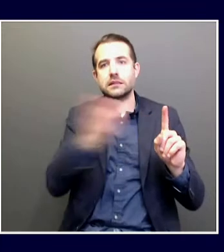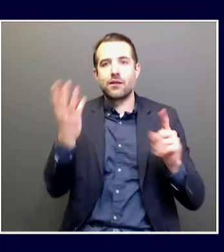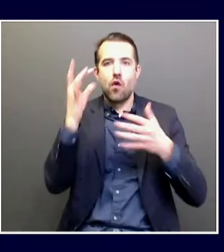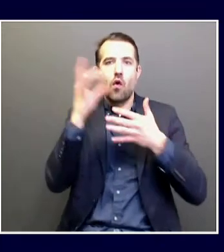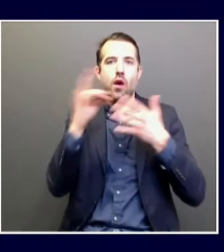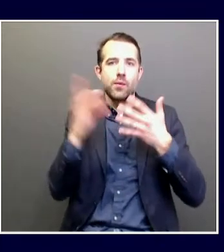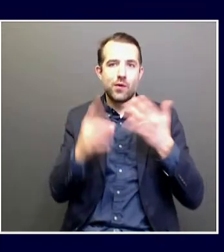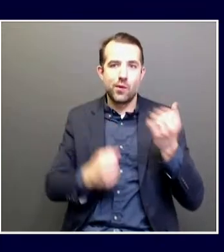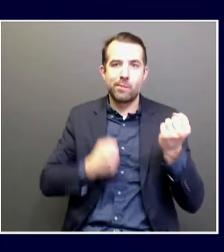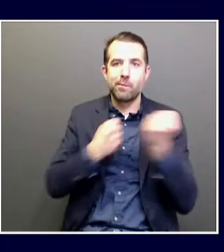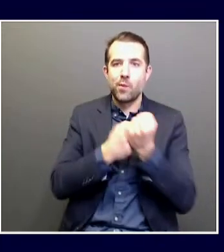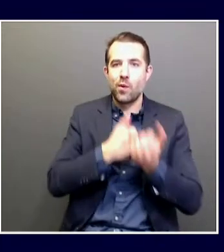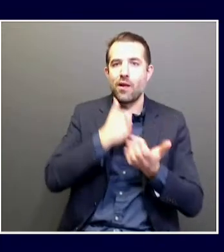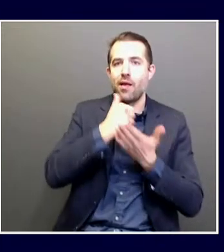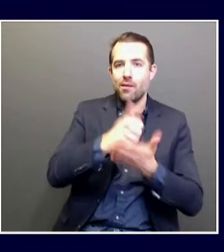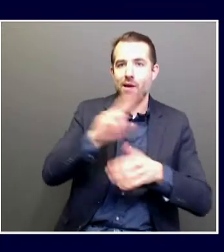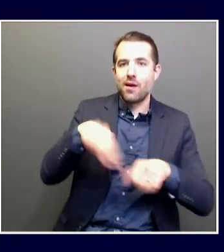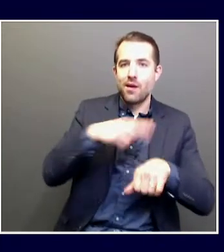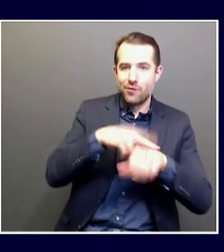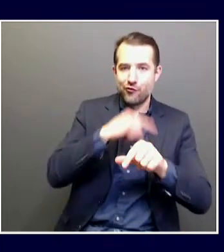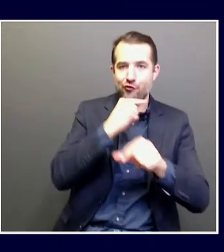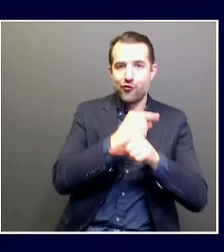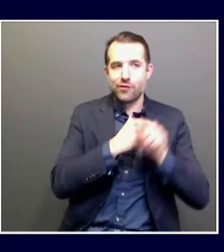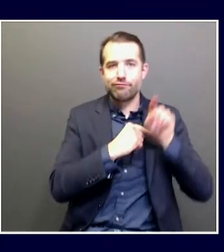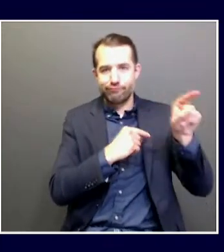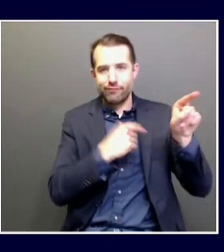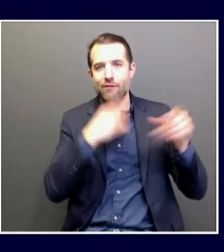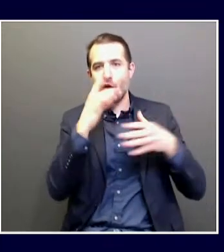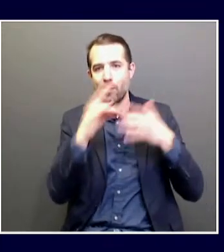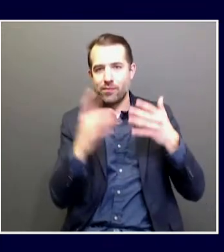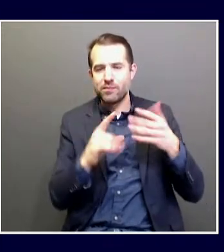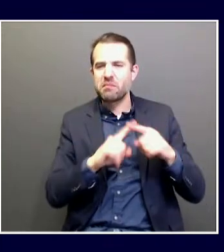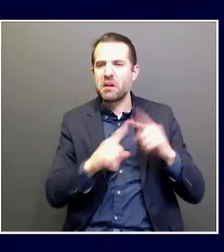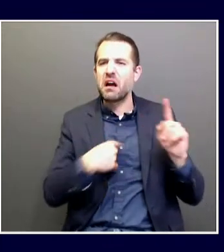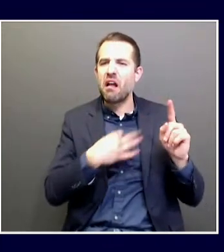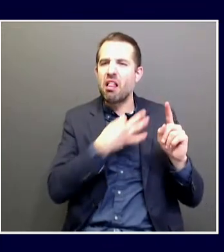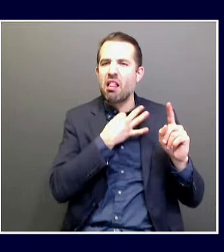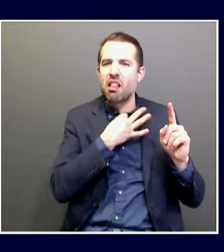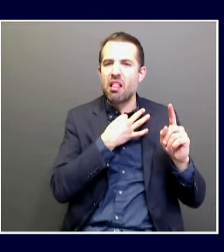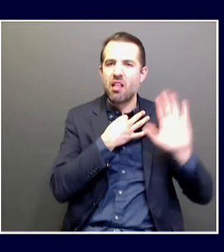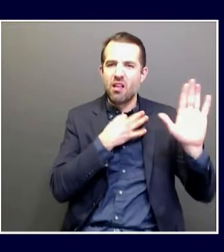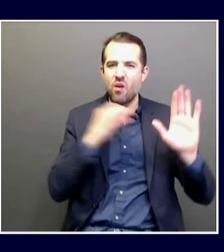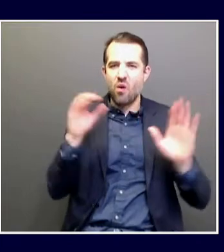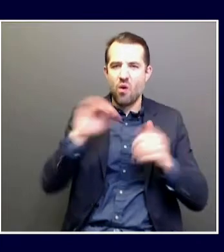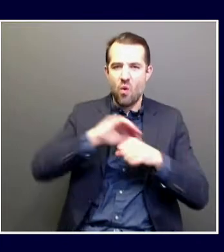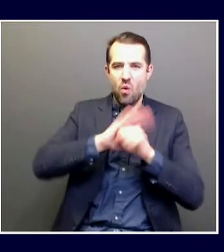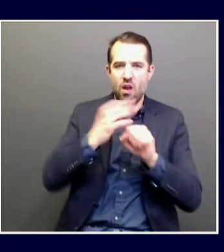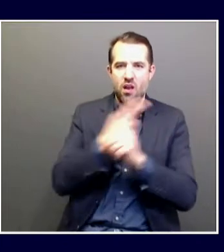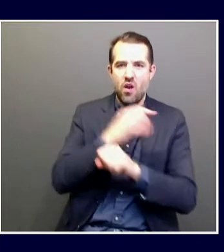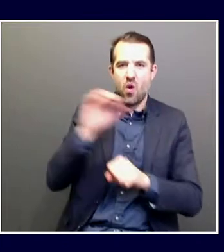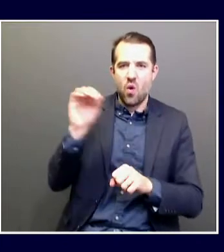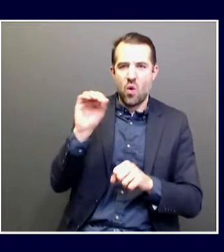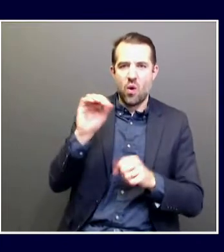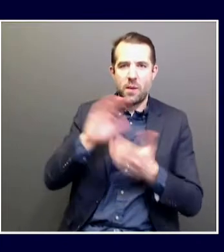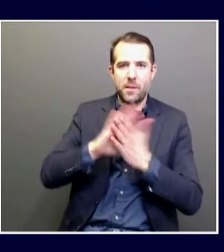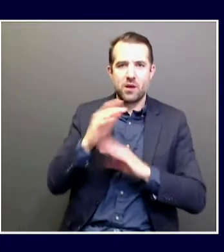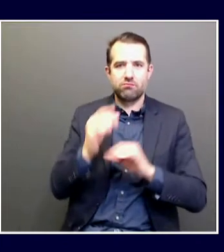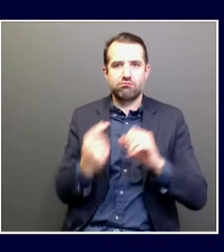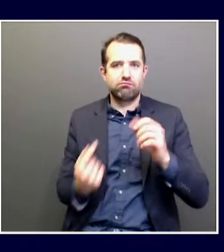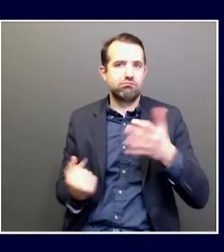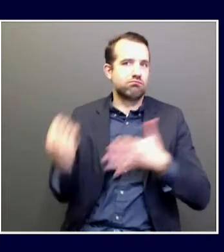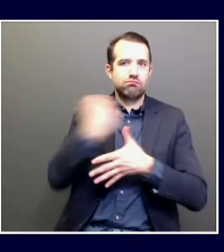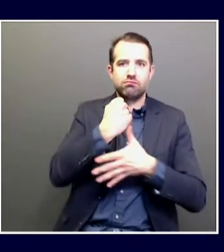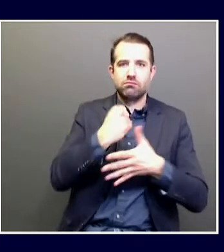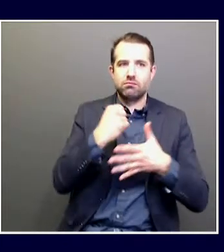becomes the dominant strain, assuming it does, and there's, potentially exponential growth. I mean, what are we facing? I guess